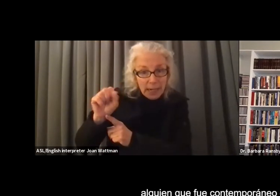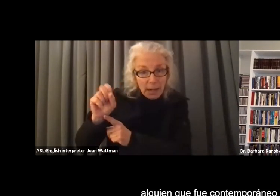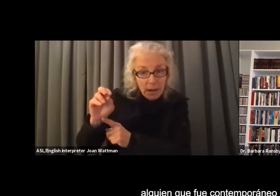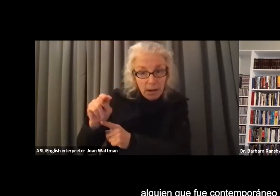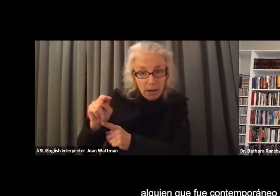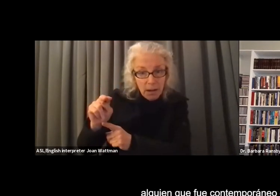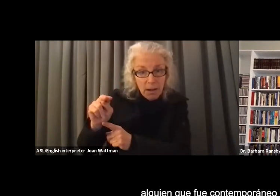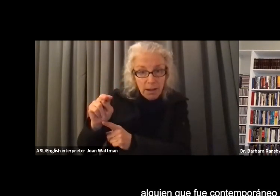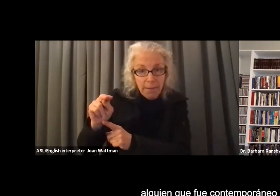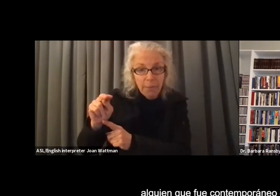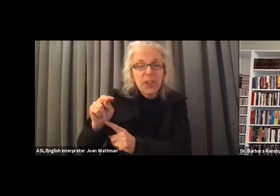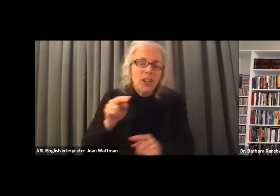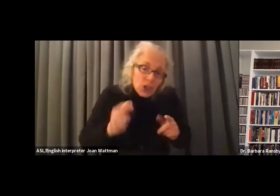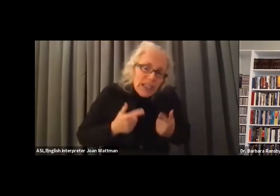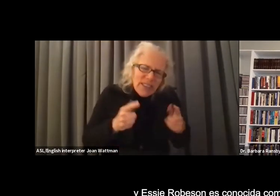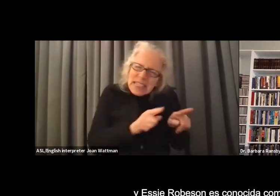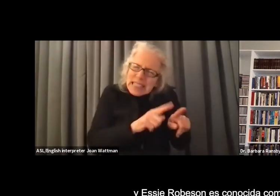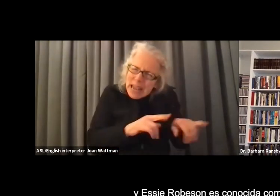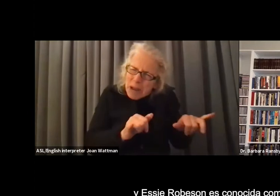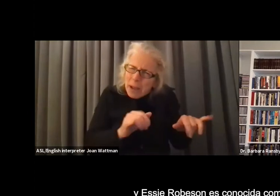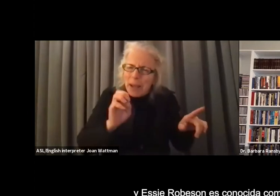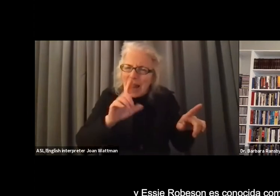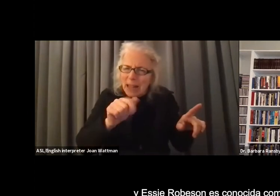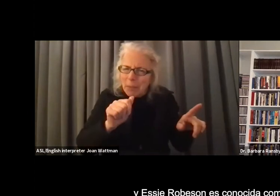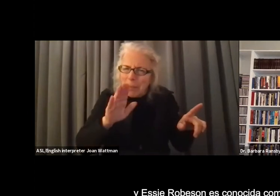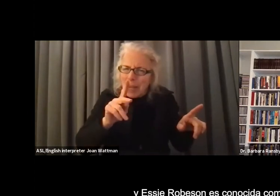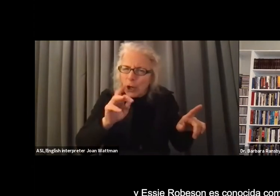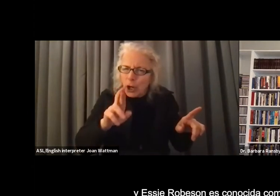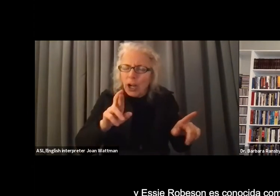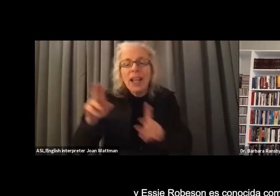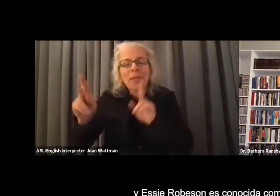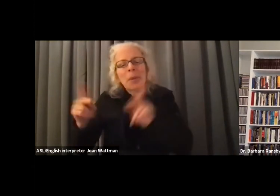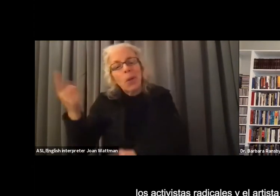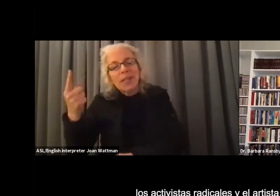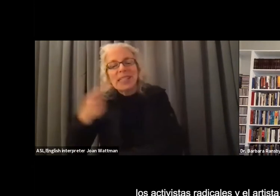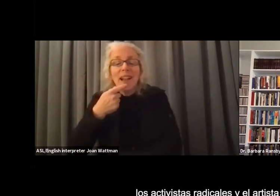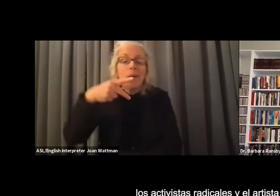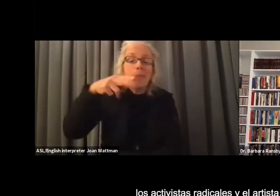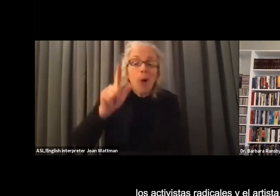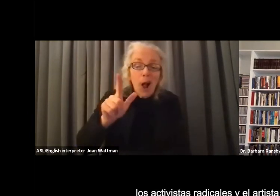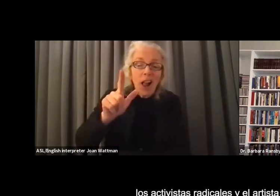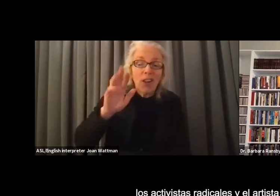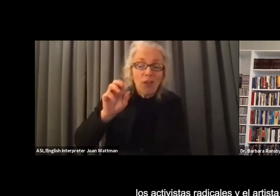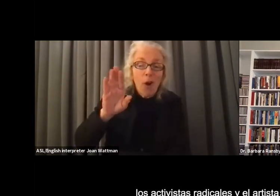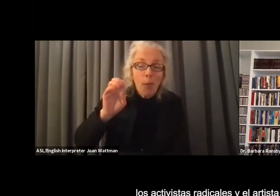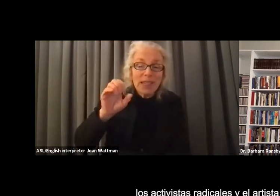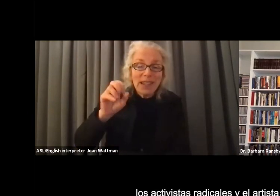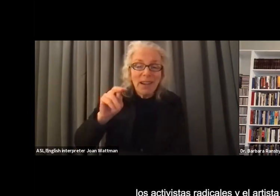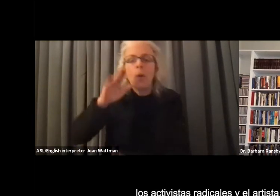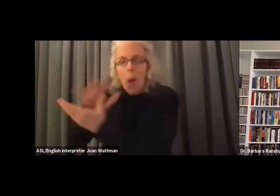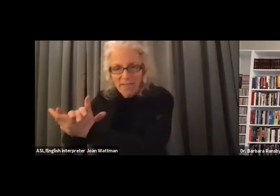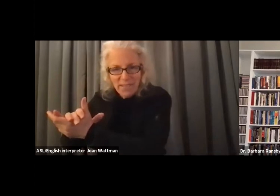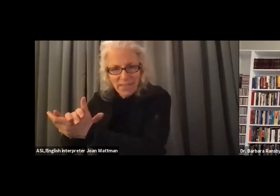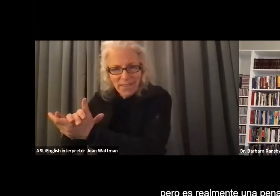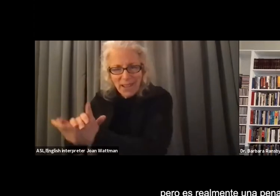of a contemporary of Ella Baker's, and Essie Robeson is known as the wife of the radical activist and artist Paul Robeson,